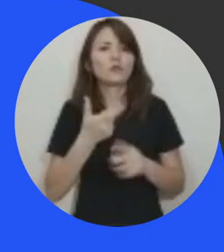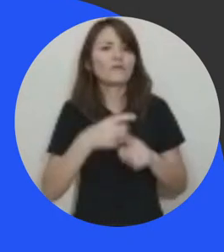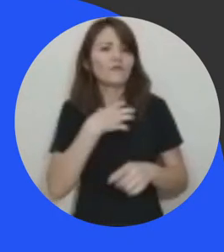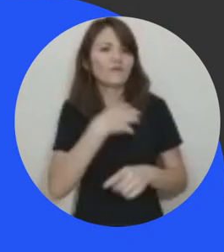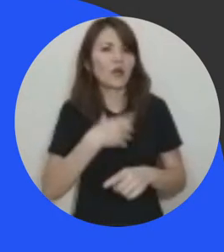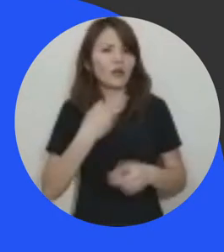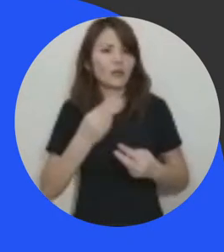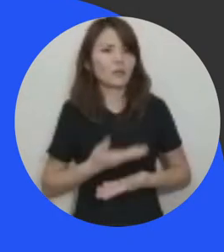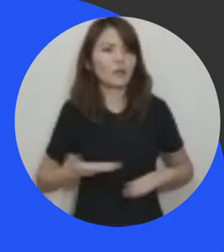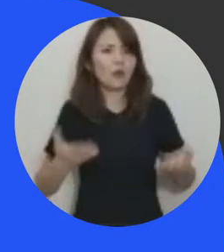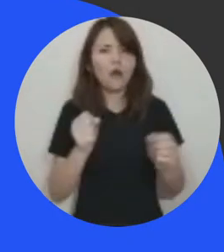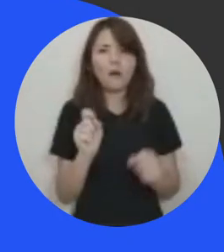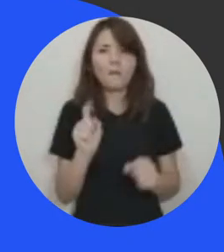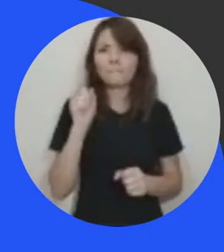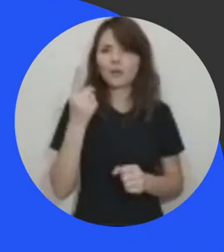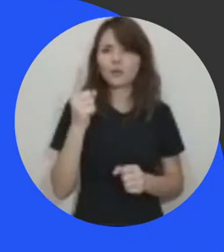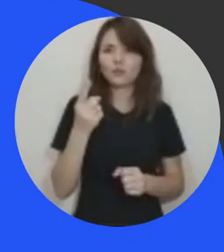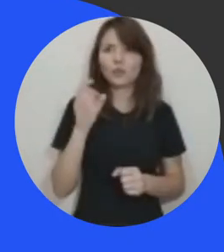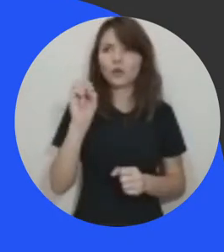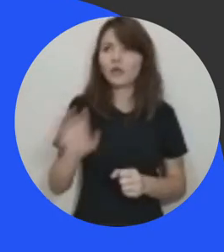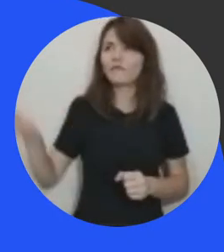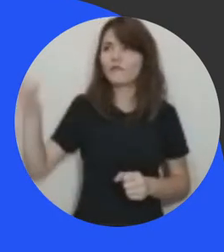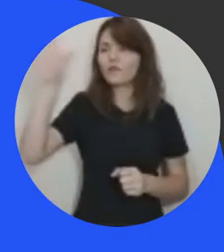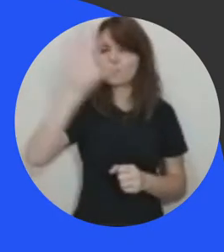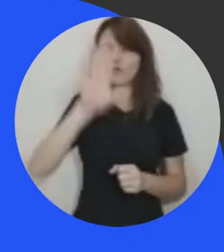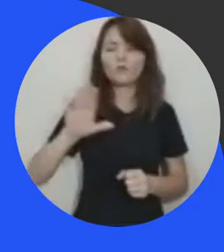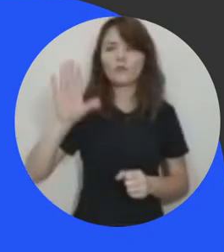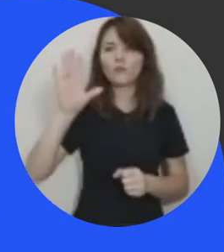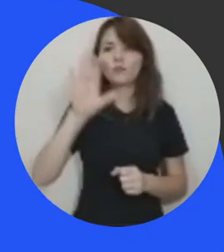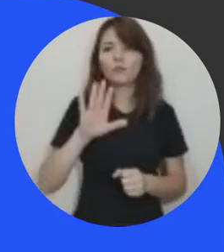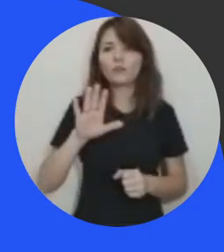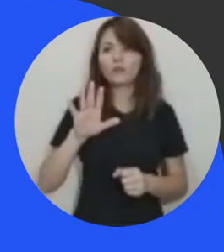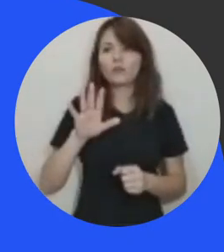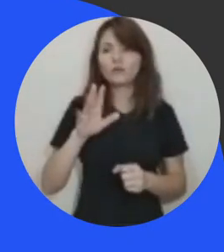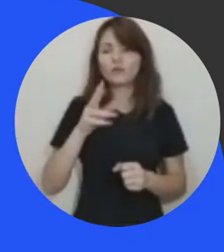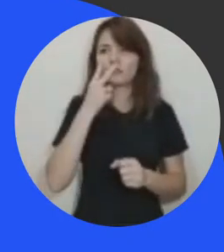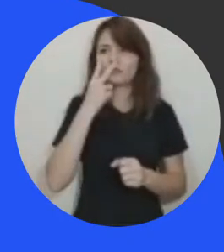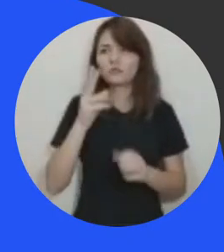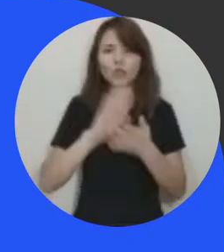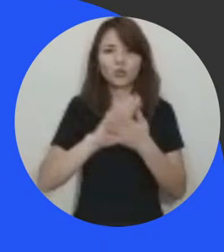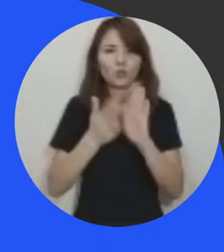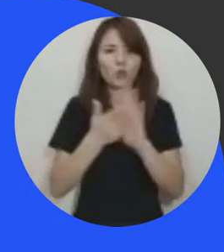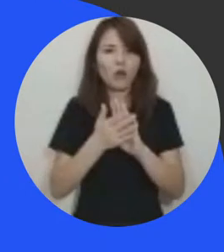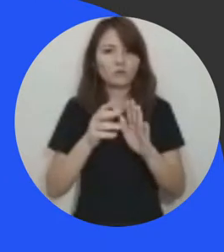in Europe? And from that, could the virus be changing?